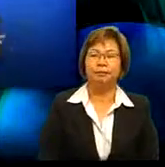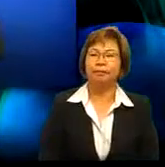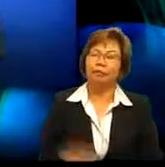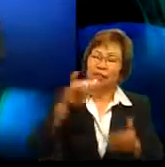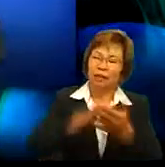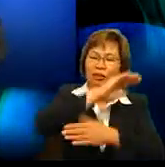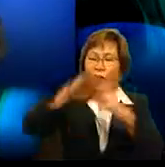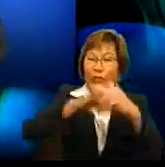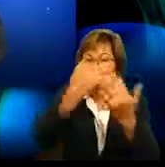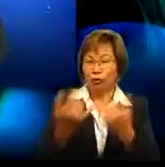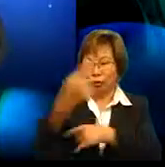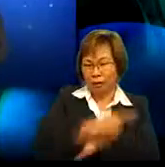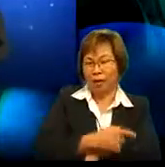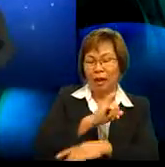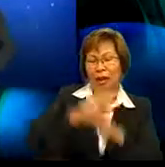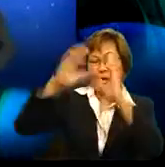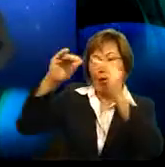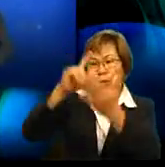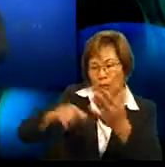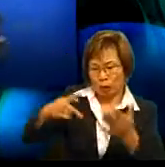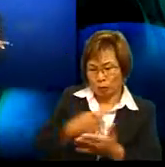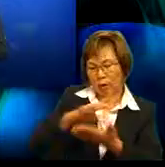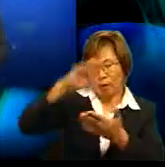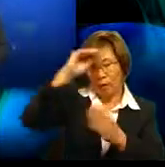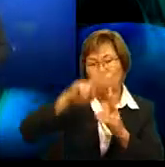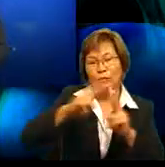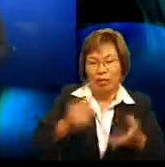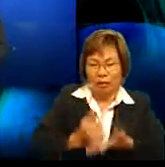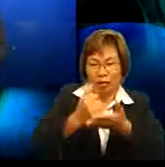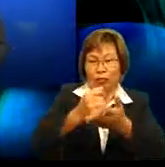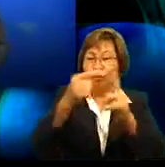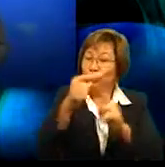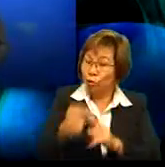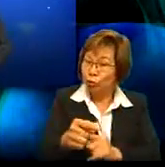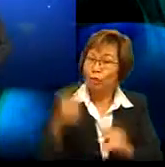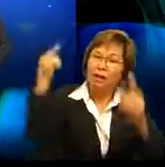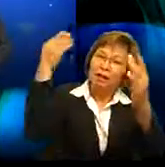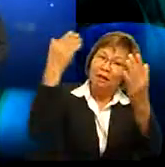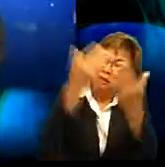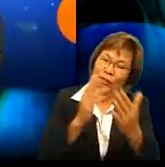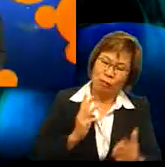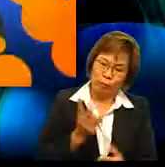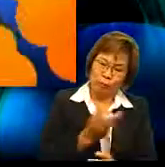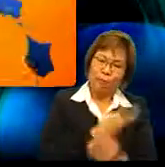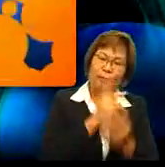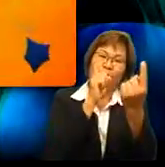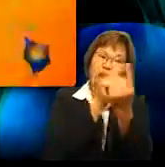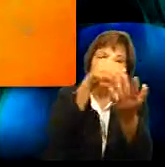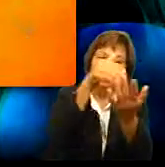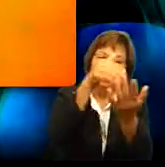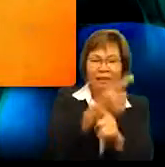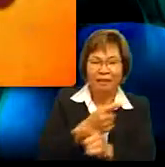And that's all for today. I hope what we've learned has been very helpful to you. Till we meet again, take care!